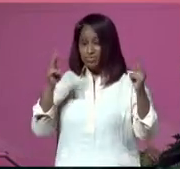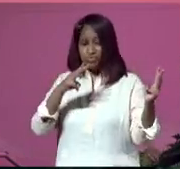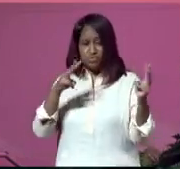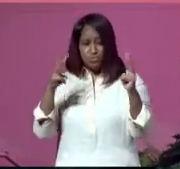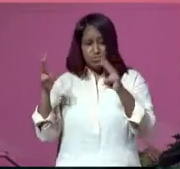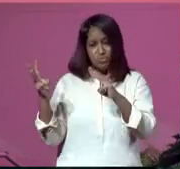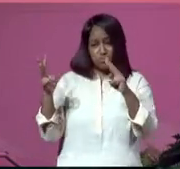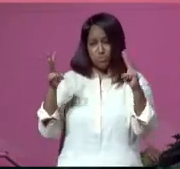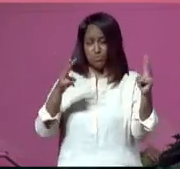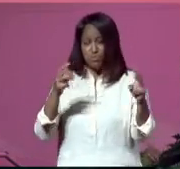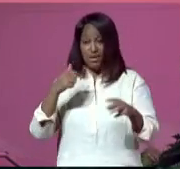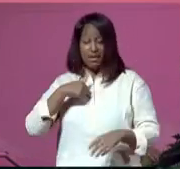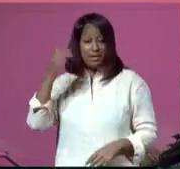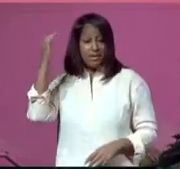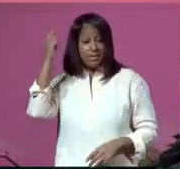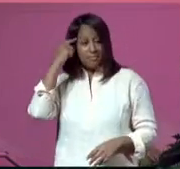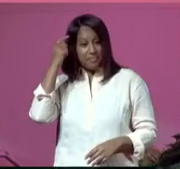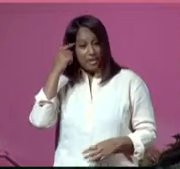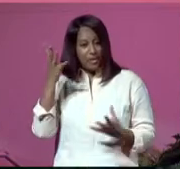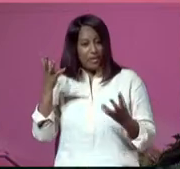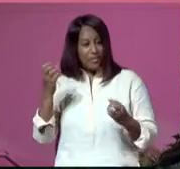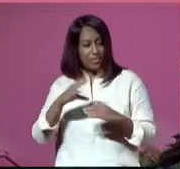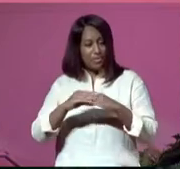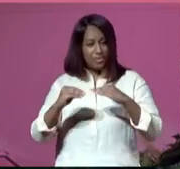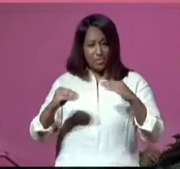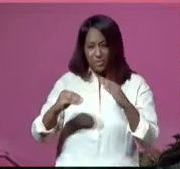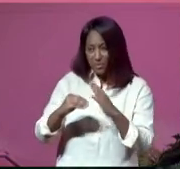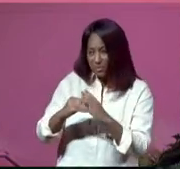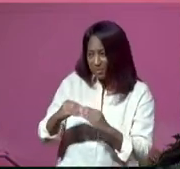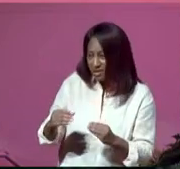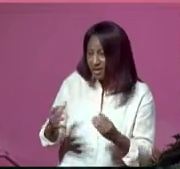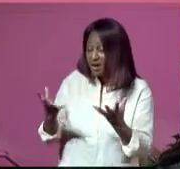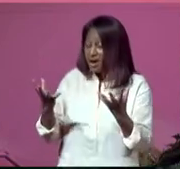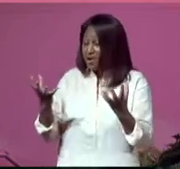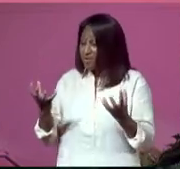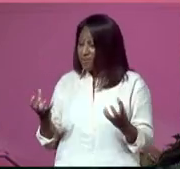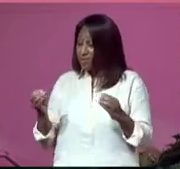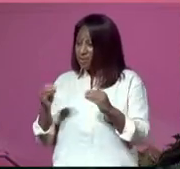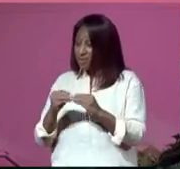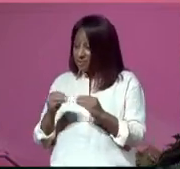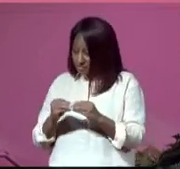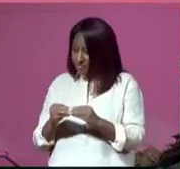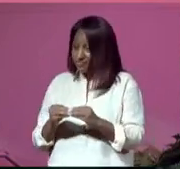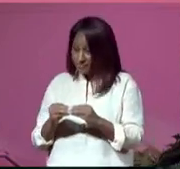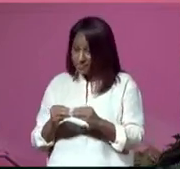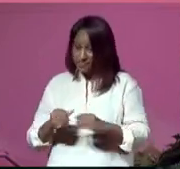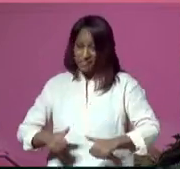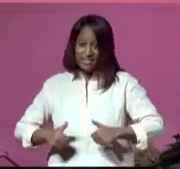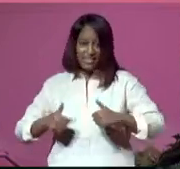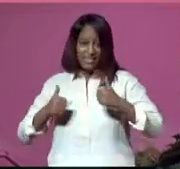mind prefers the status quo, I want more out of life than safe.